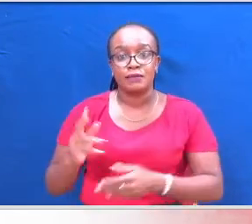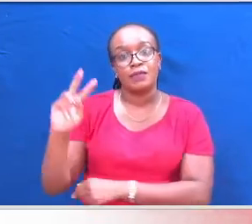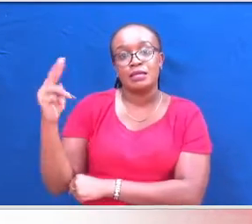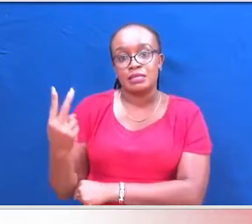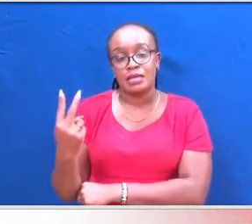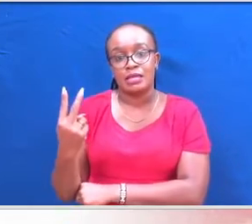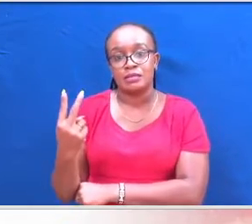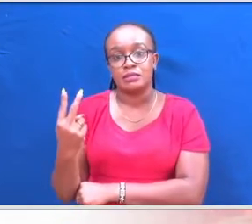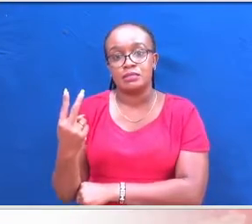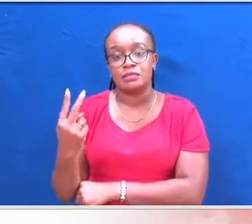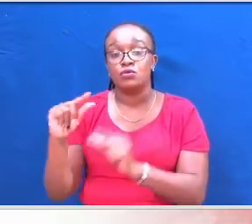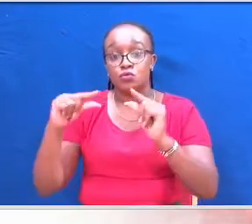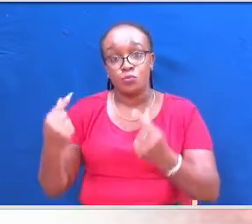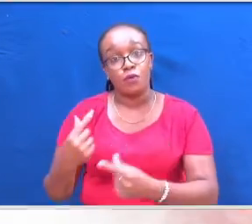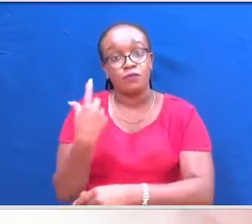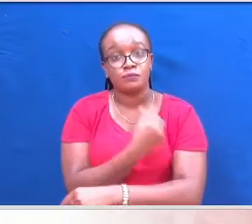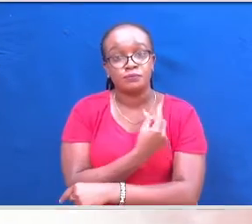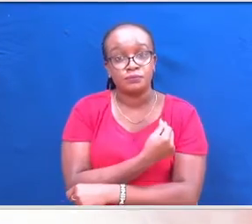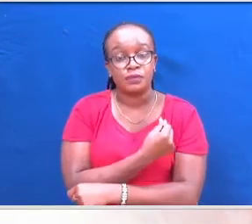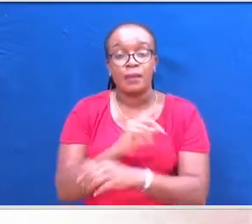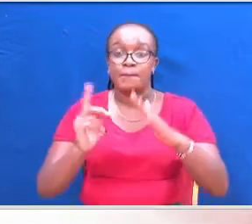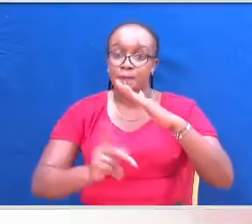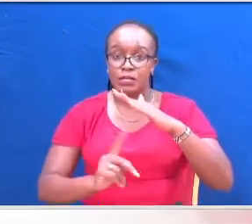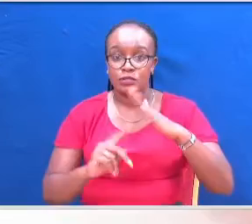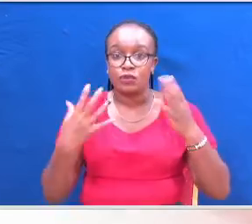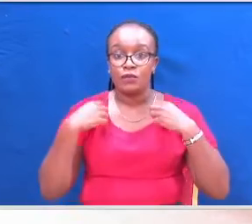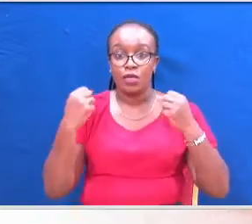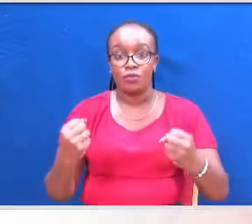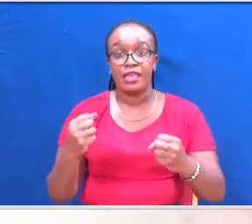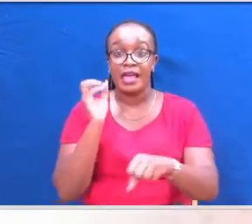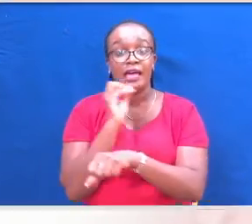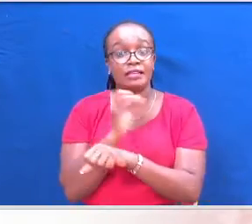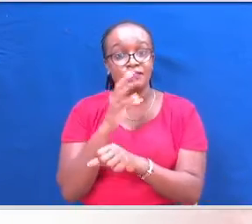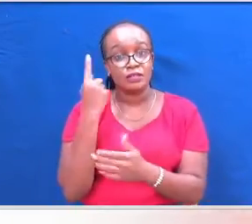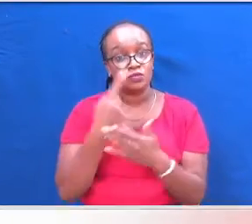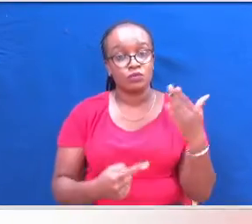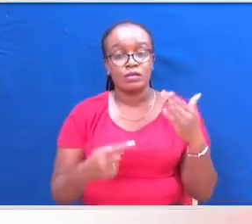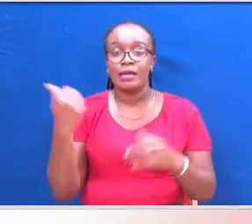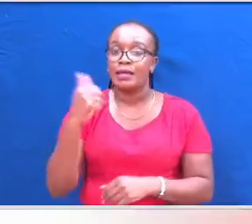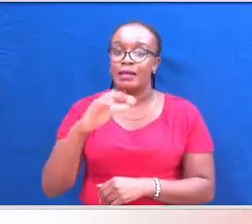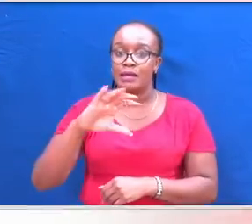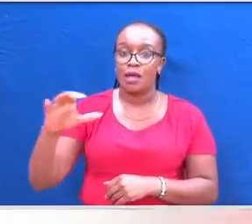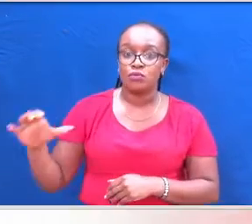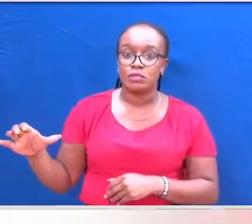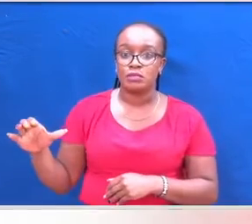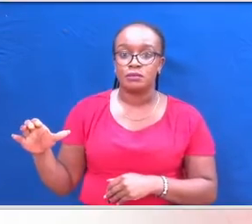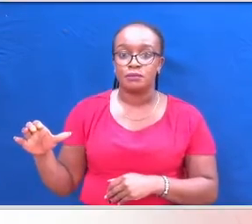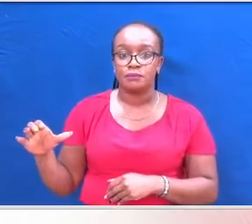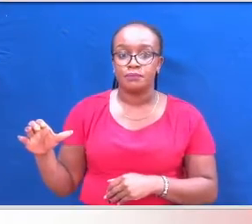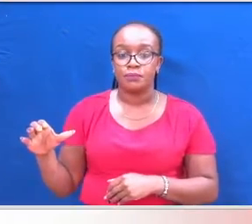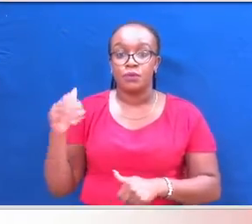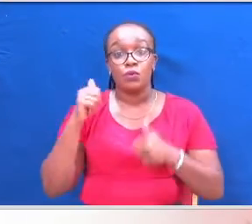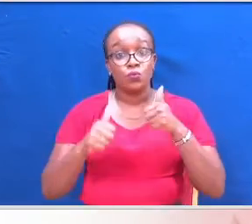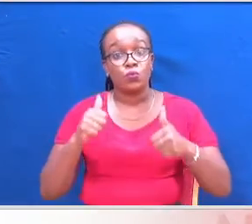of vaccination. The Ministry of Health is now advising any county that